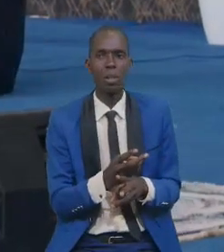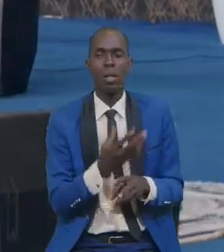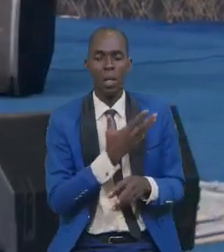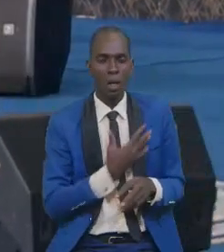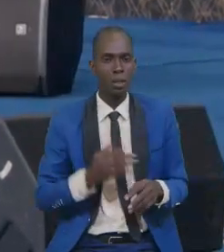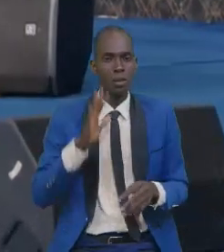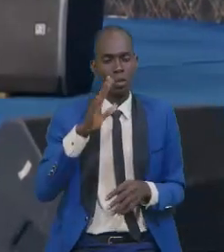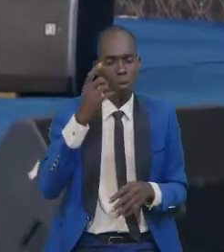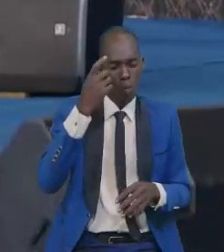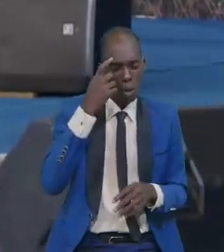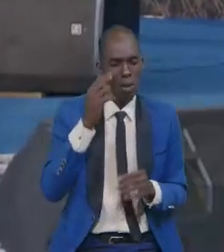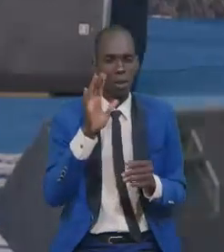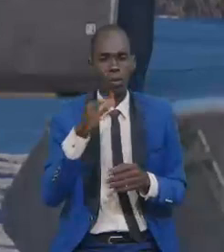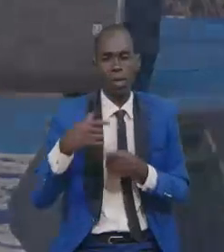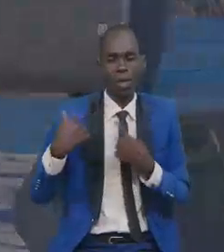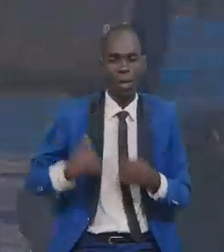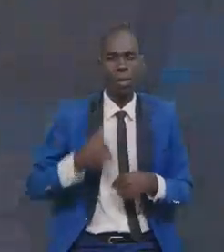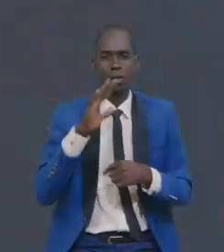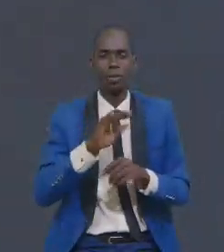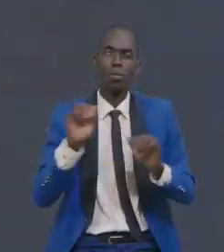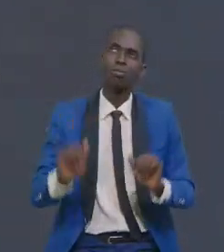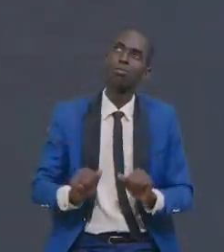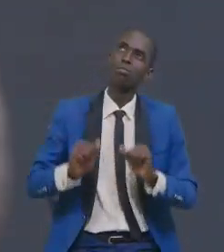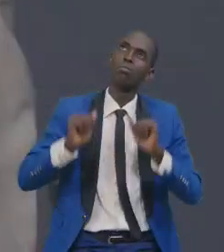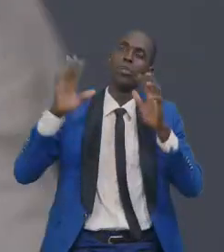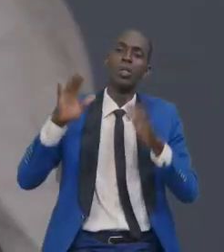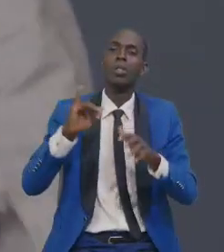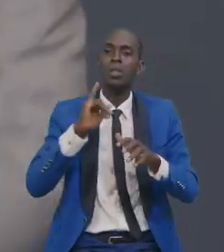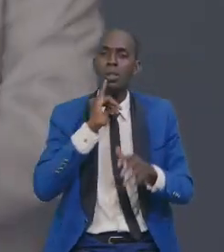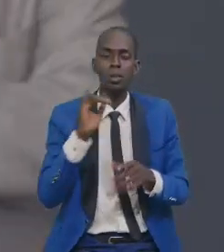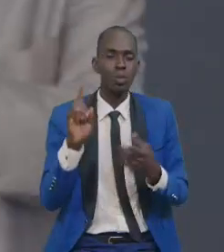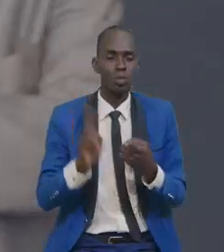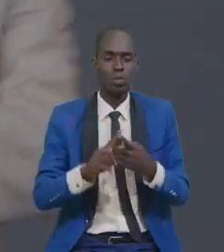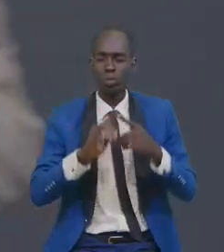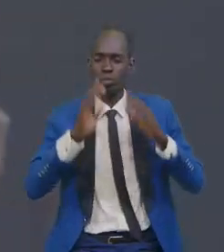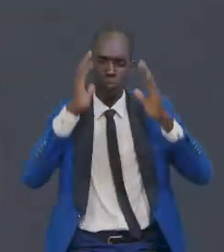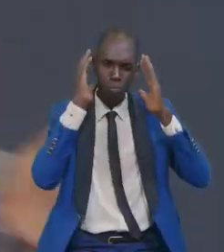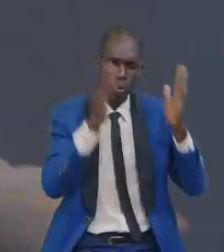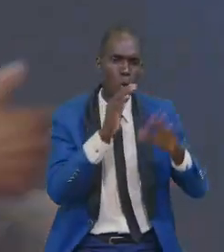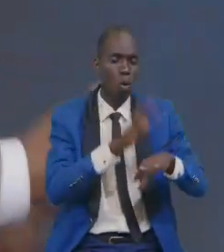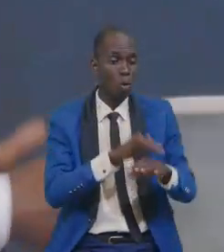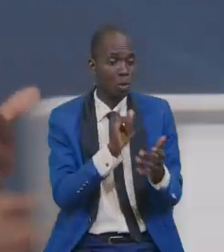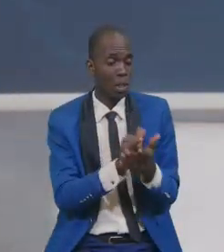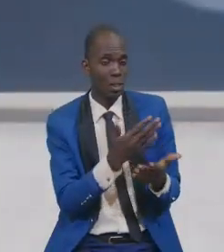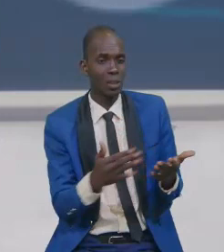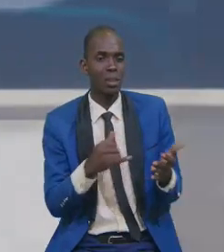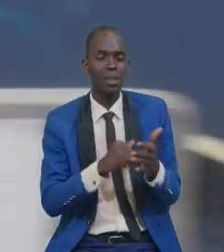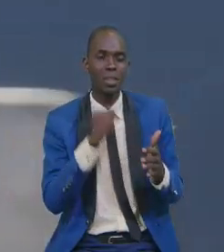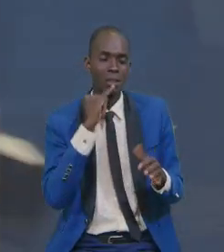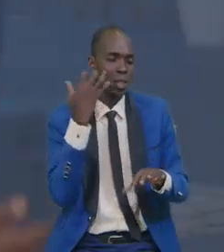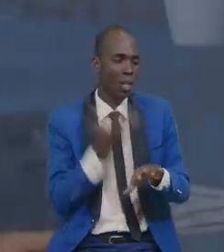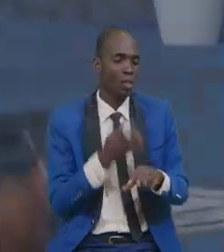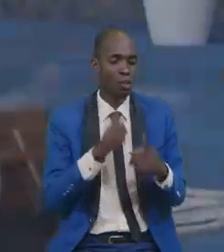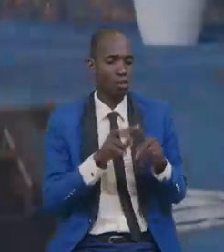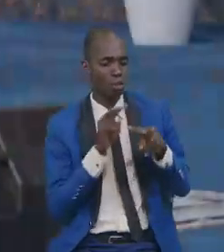heart and our devotion is all committed to that, it's difficult to see God at the